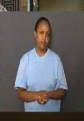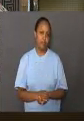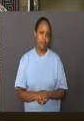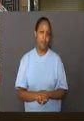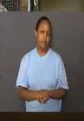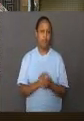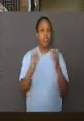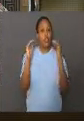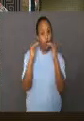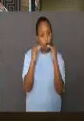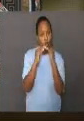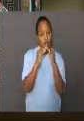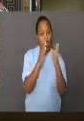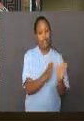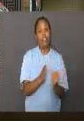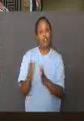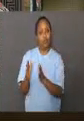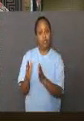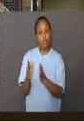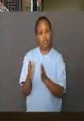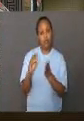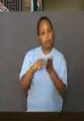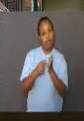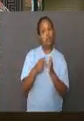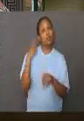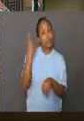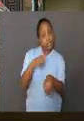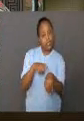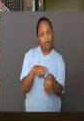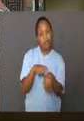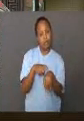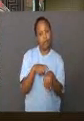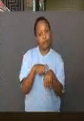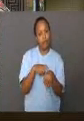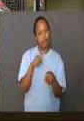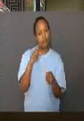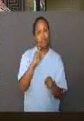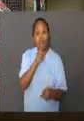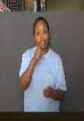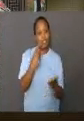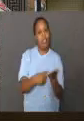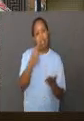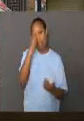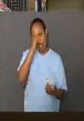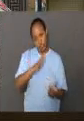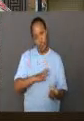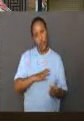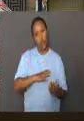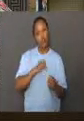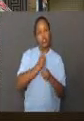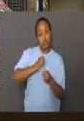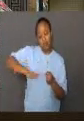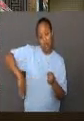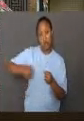An equal arrangement would not take into account the fact that one person works late